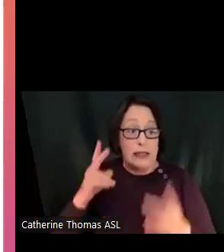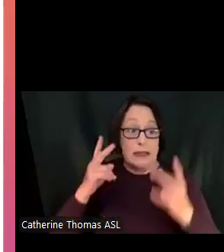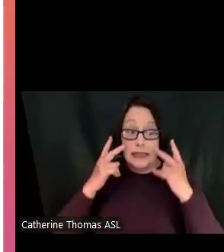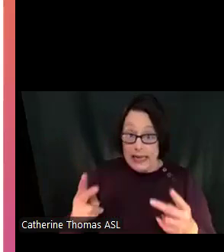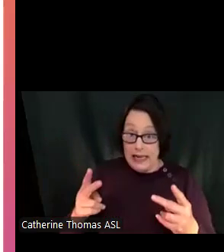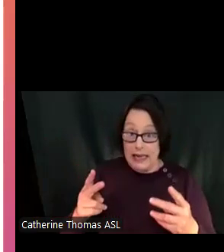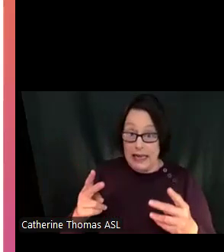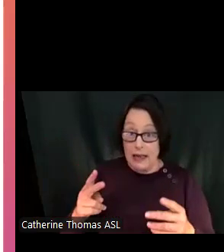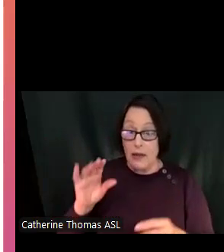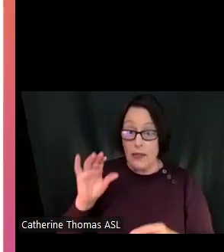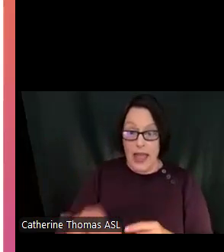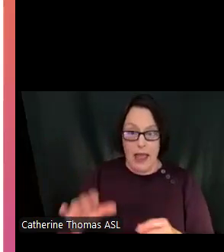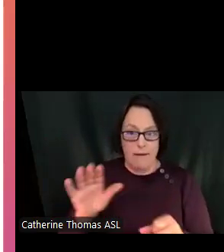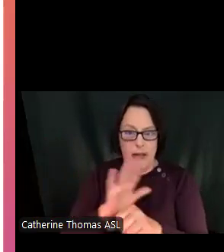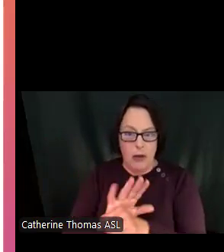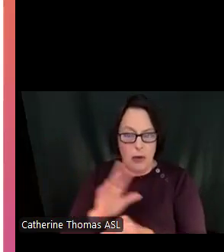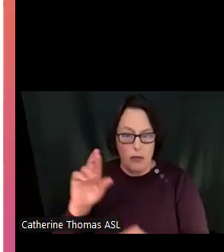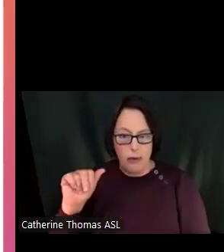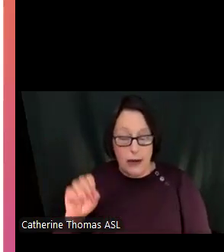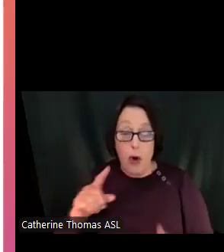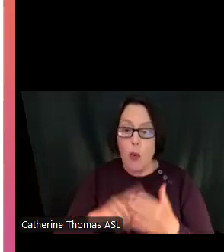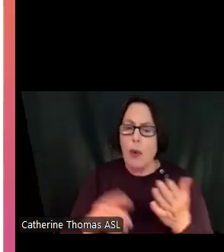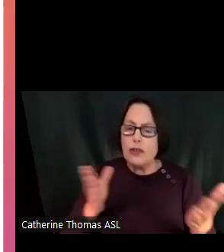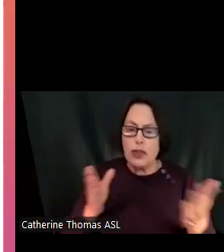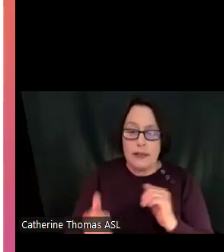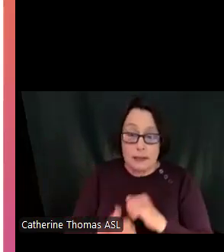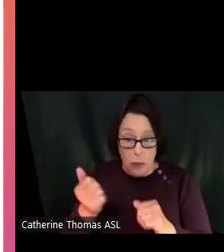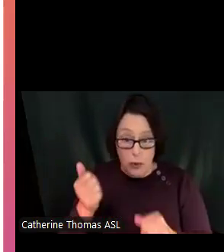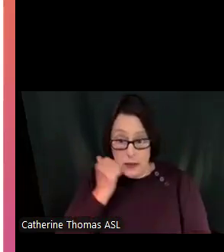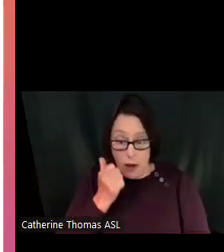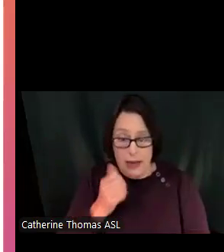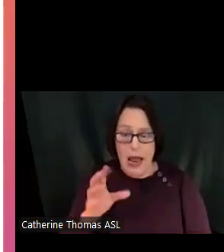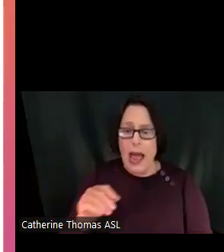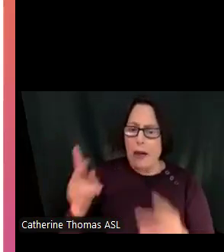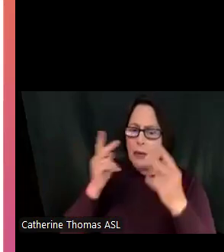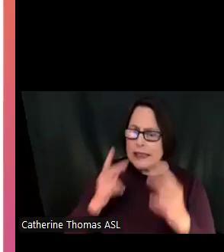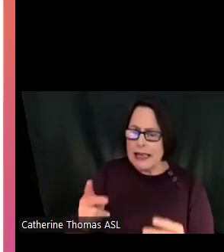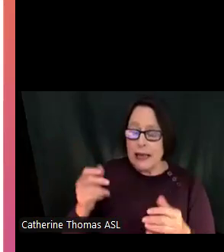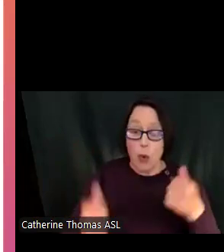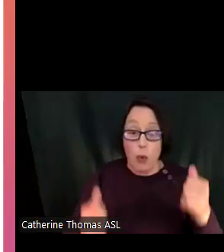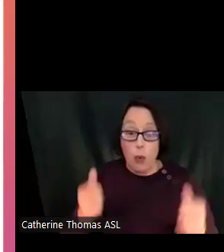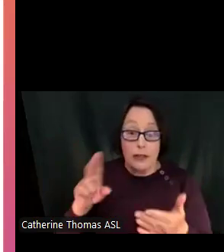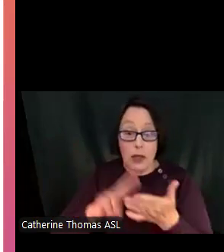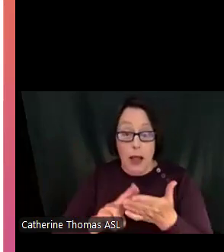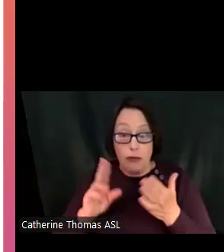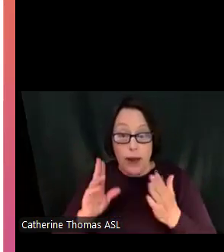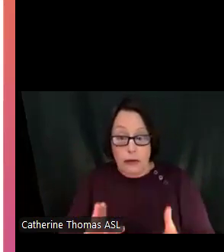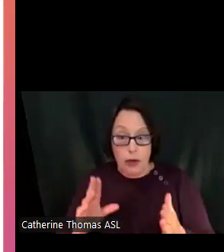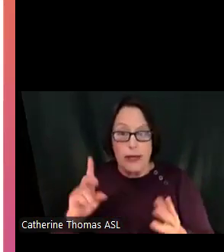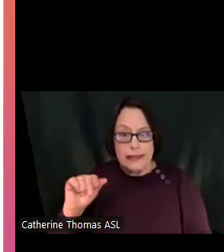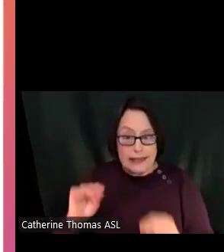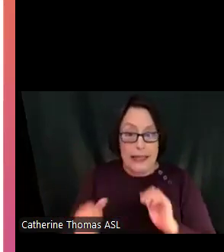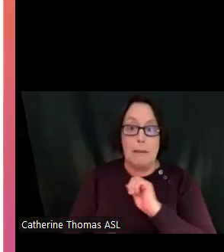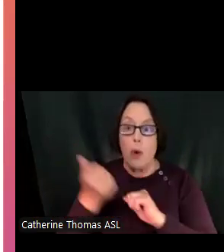time period, the service type that was most common, and what contractor fulfilled the majority of the requests for